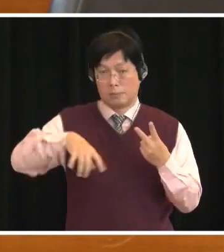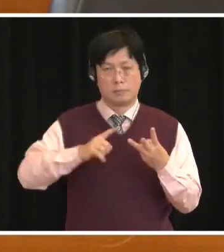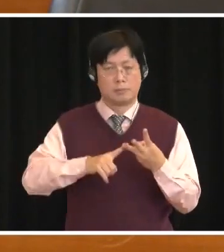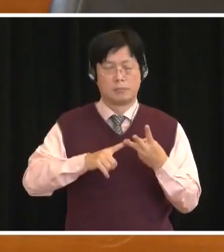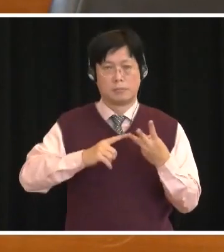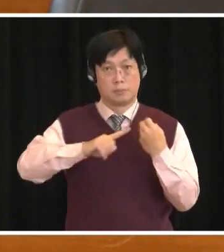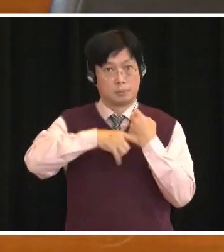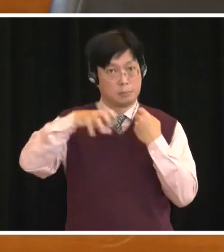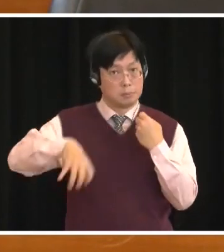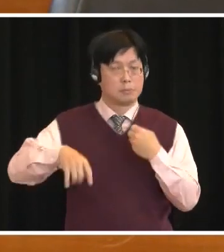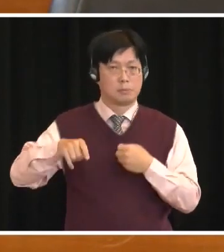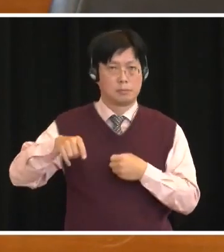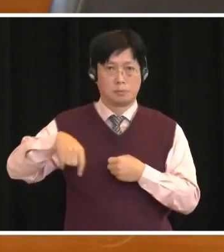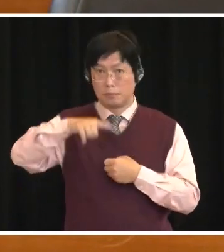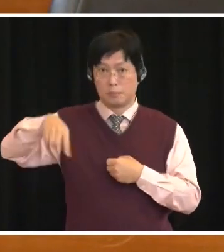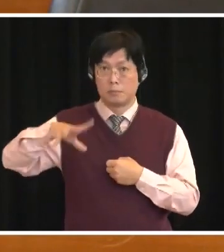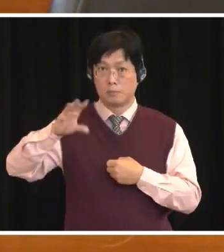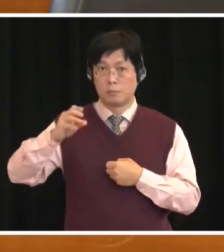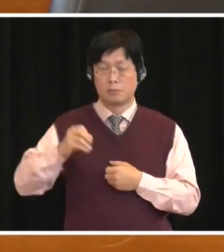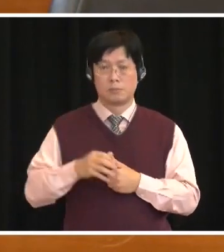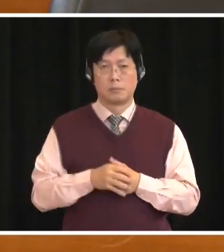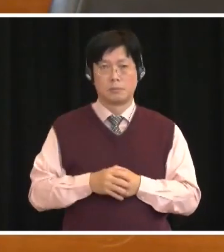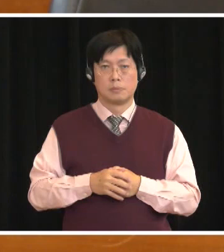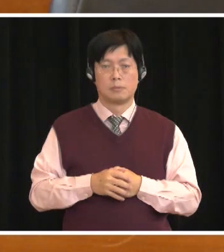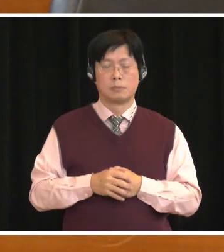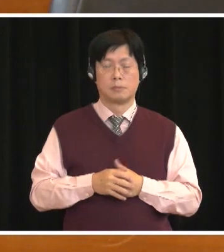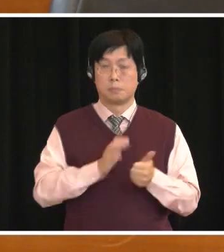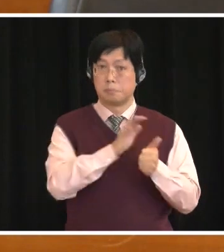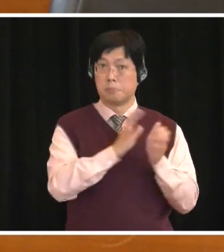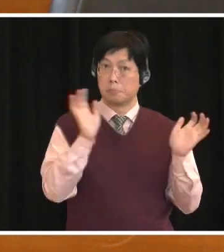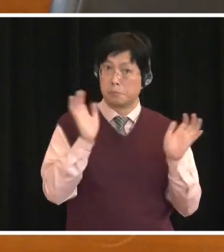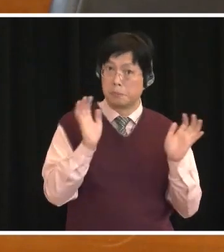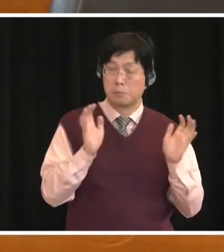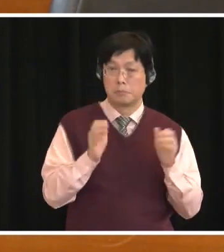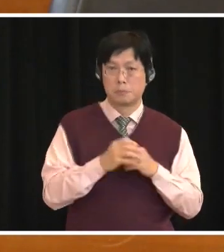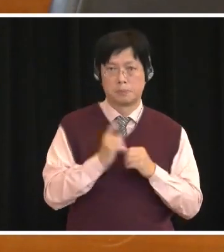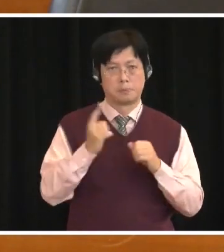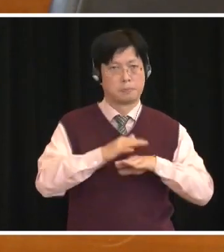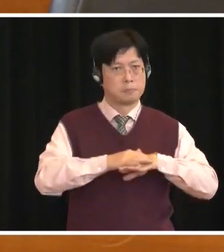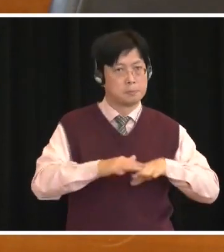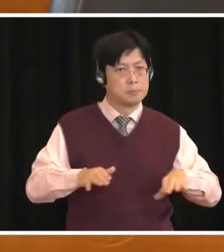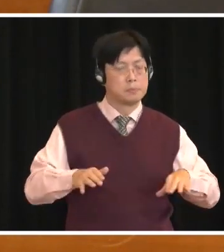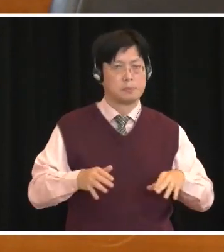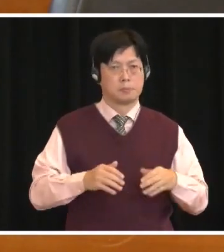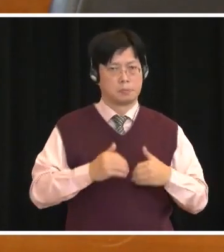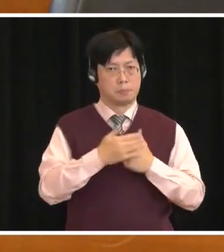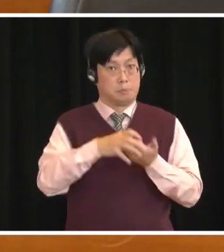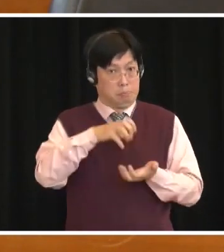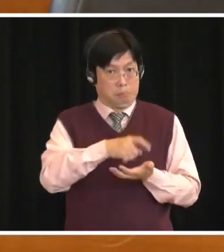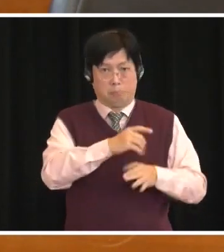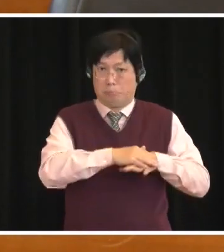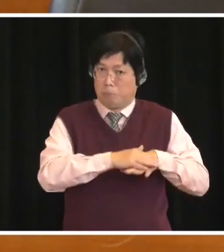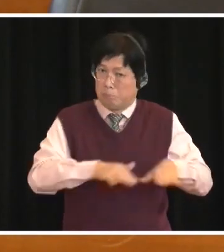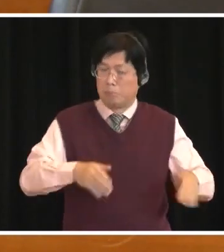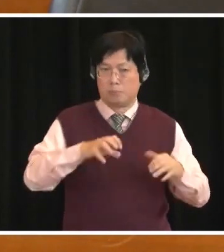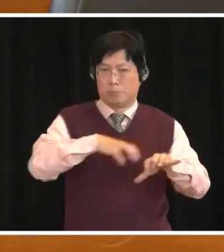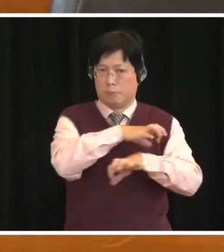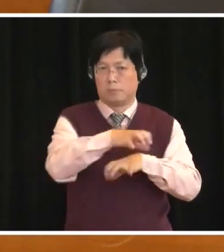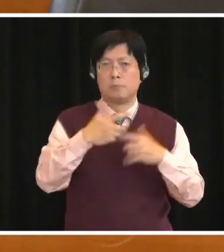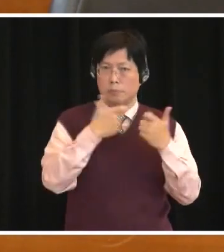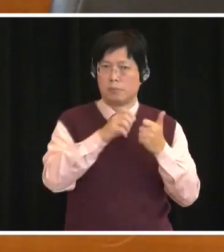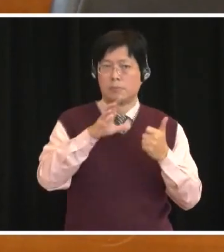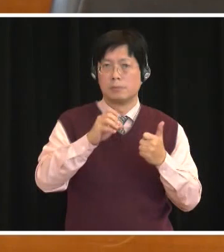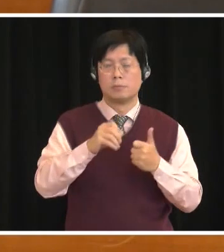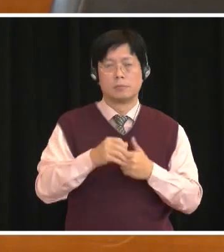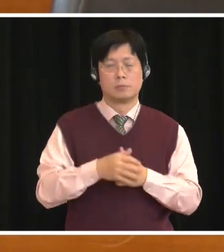And at the police station, the prosecutor's office, or the court, social workers will see to that